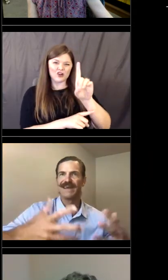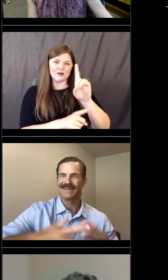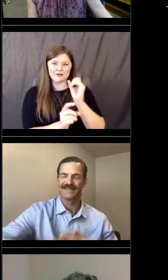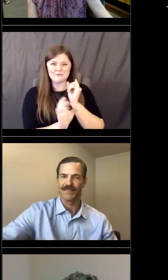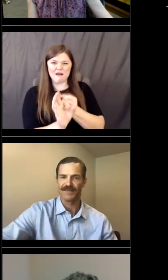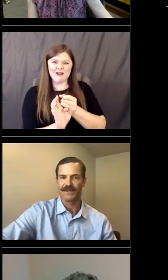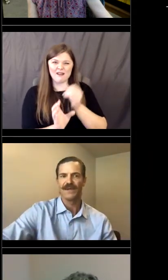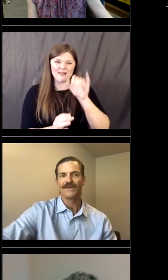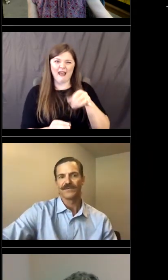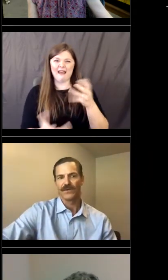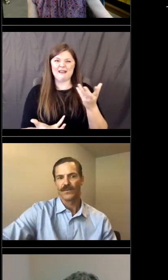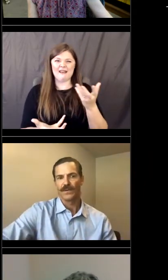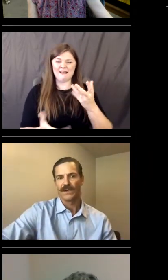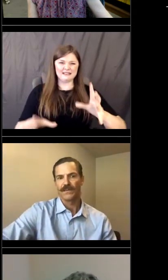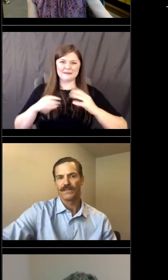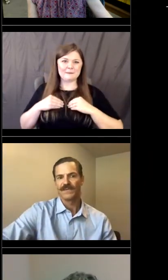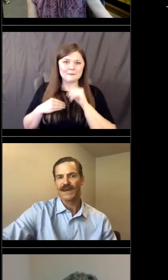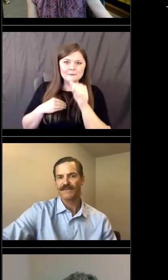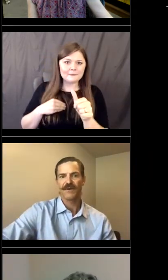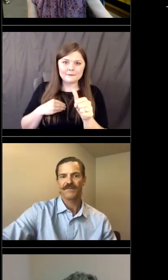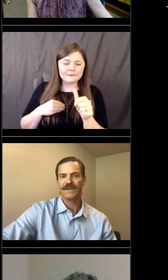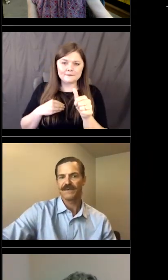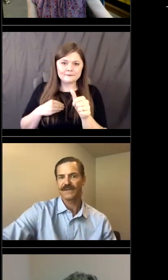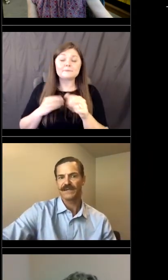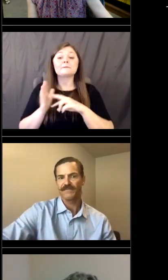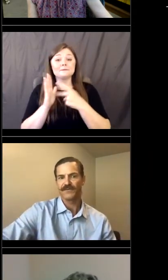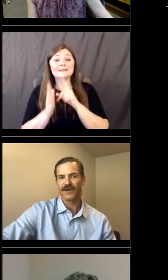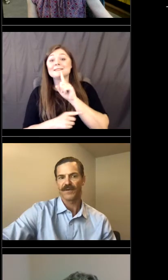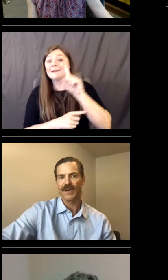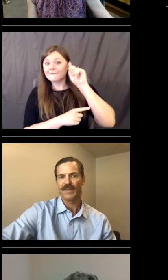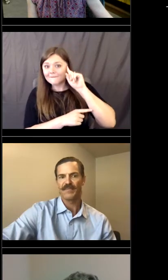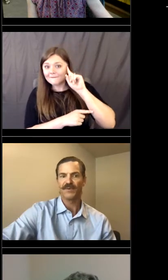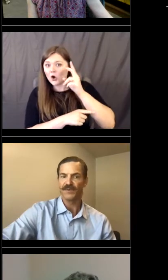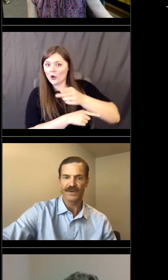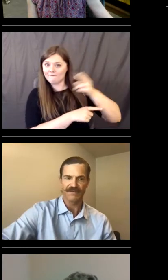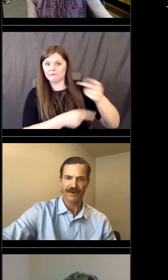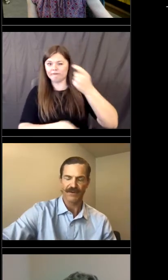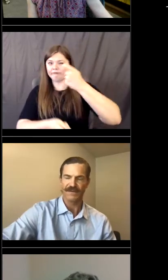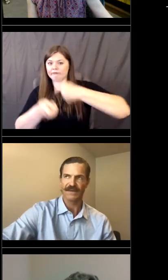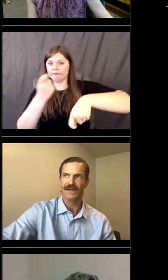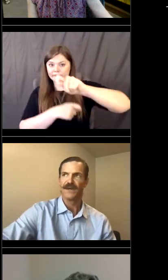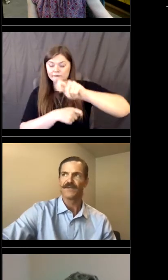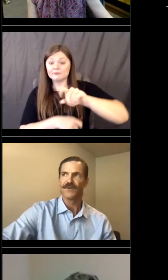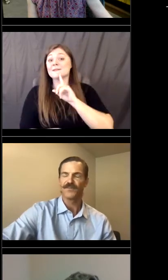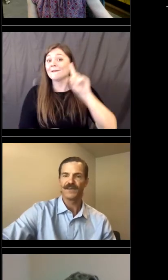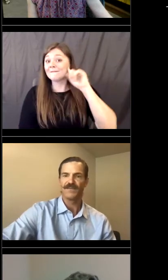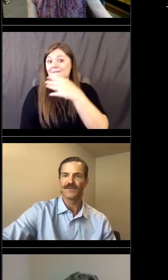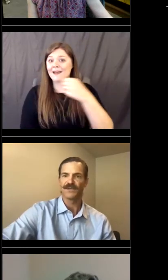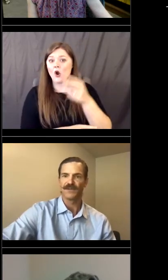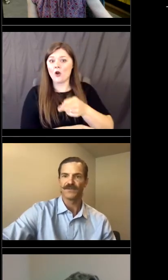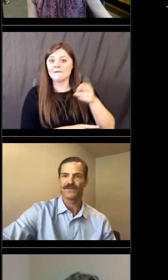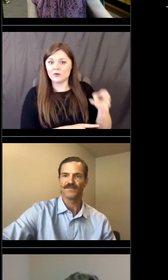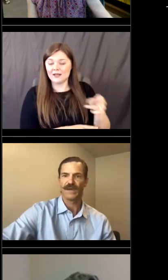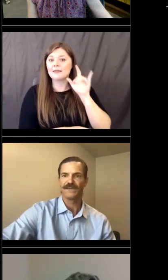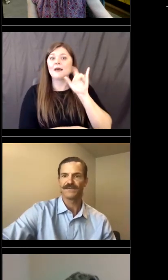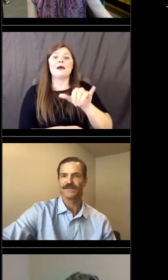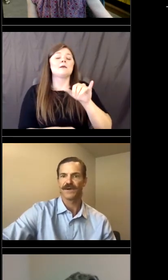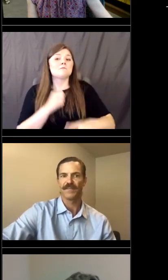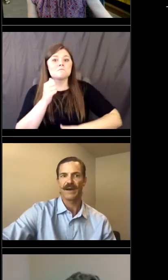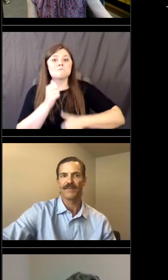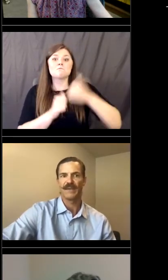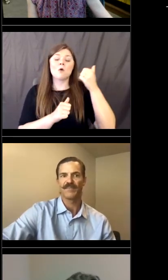of accepted. So deaf and hard of hearing, if you talk about people who are deaf and hard of hearing, those would be the most inclusive